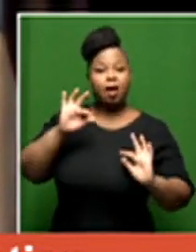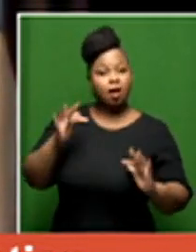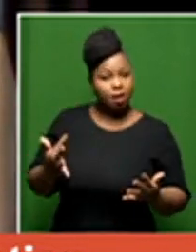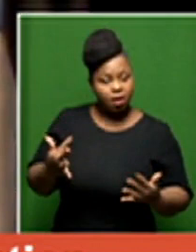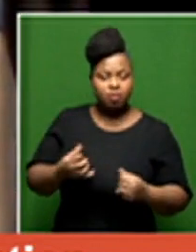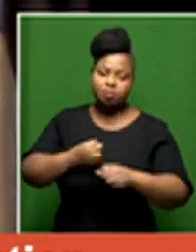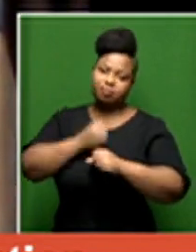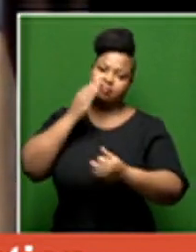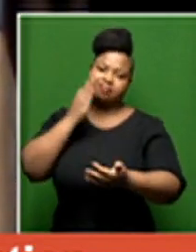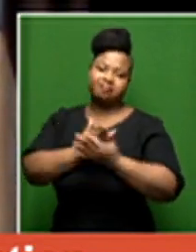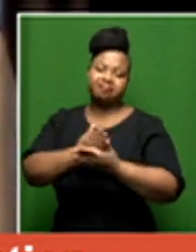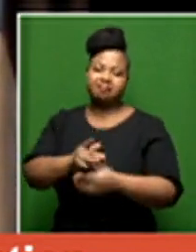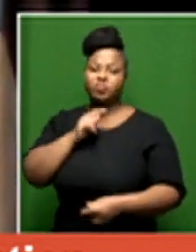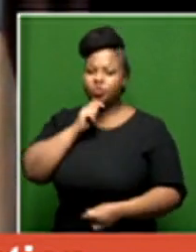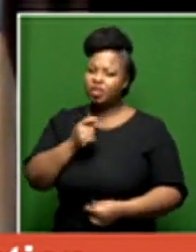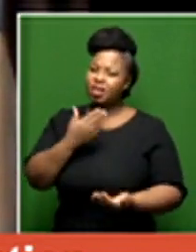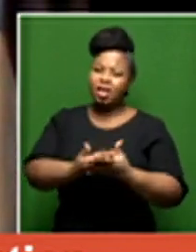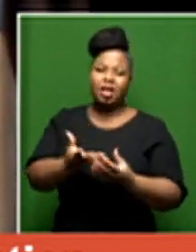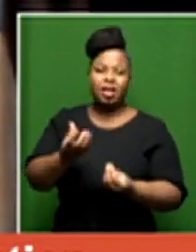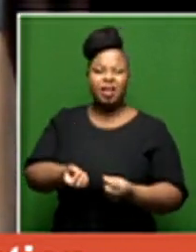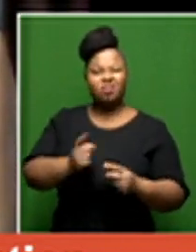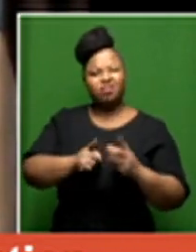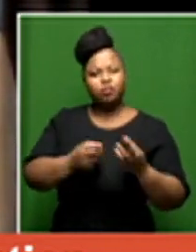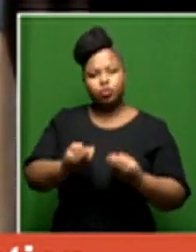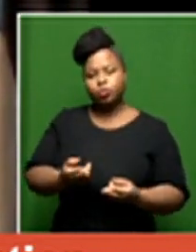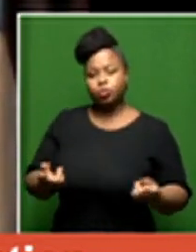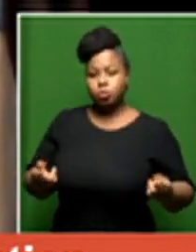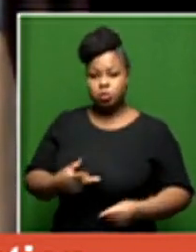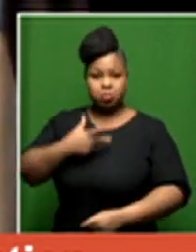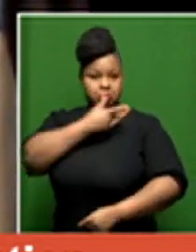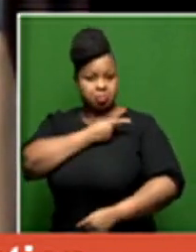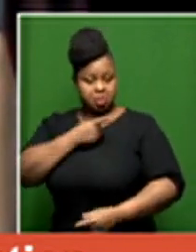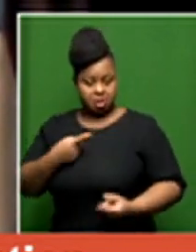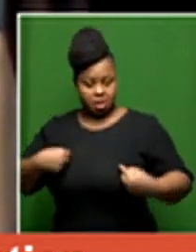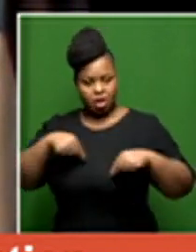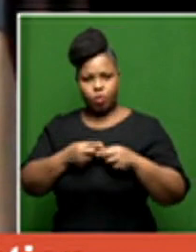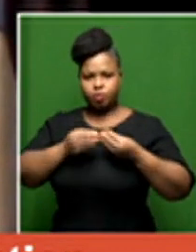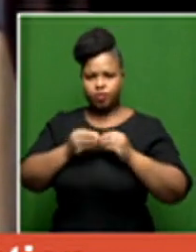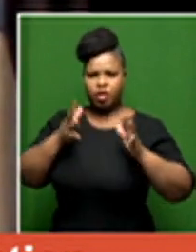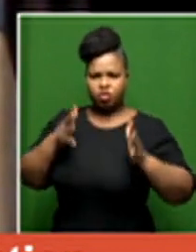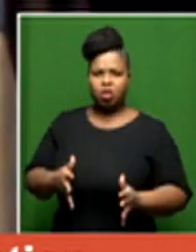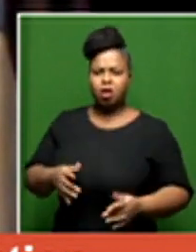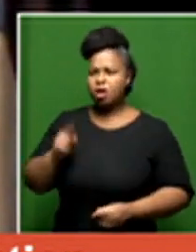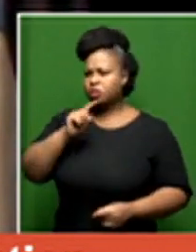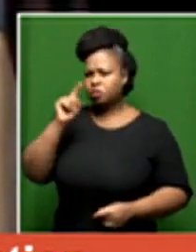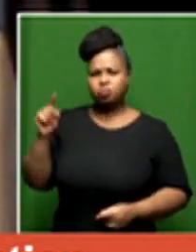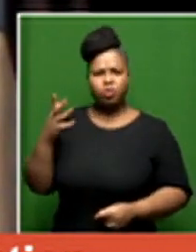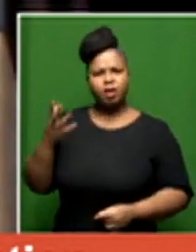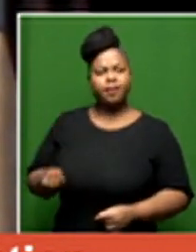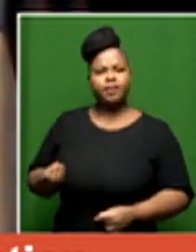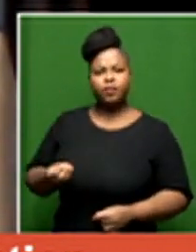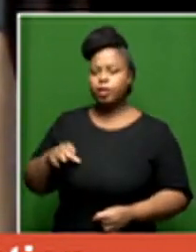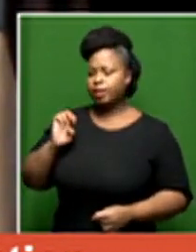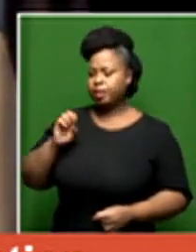sure that they have all the resources. And our vaccine manufacturers who are manufacturing